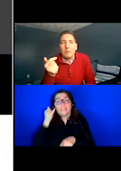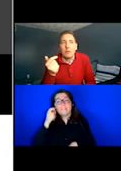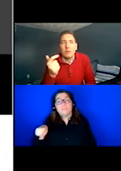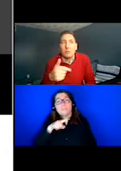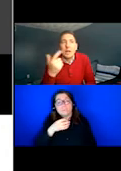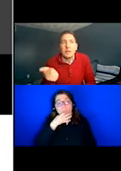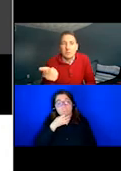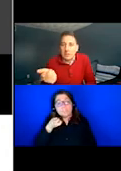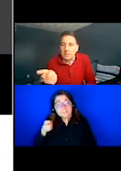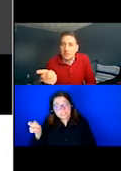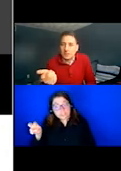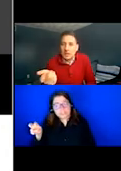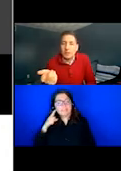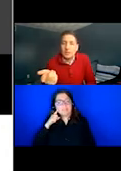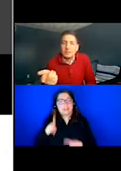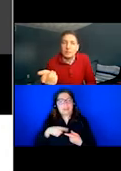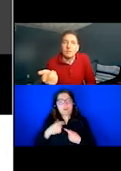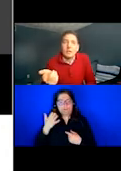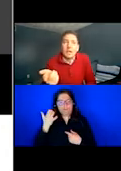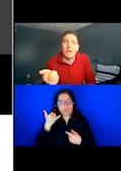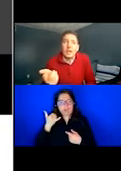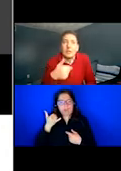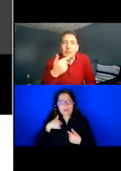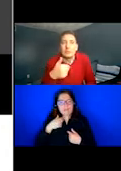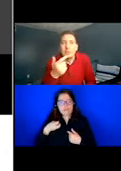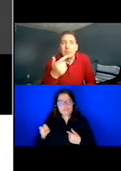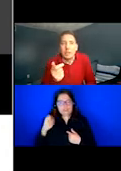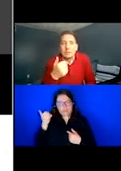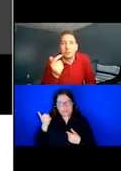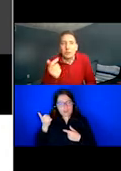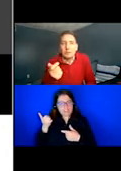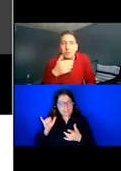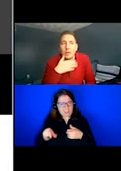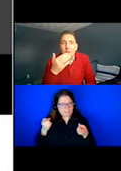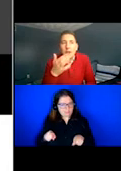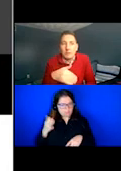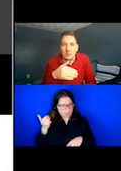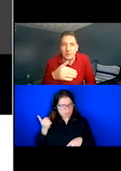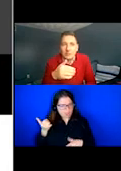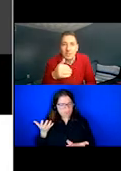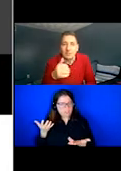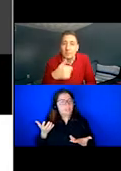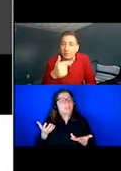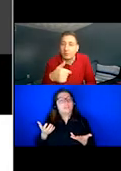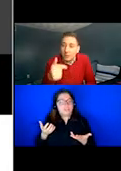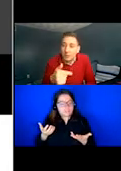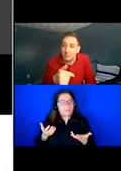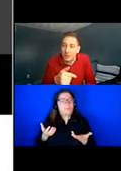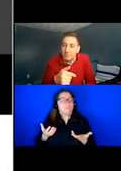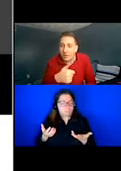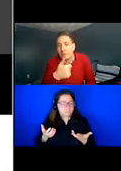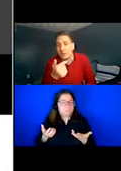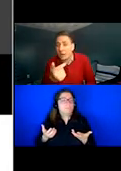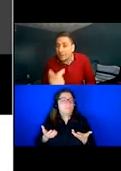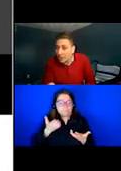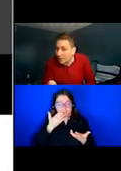think about why that transition is happening. So, and this is good to kind of just prep when you're having these conversations, but it will be good to